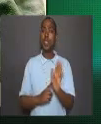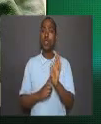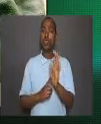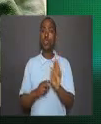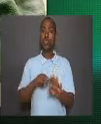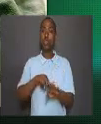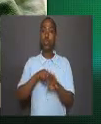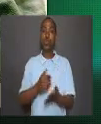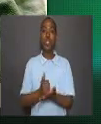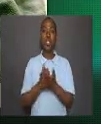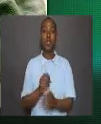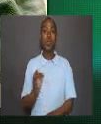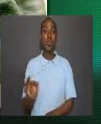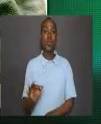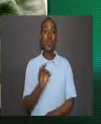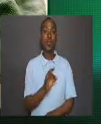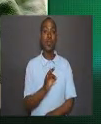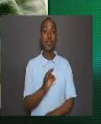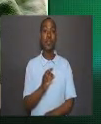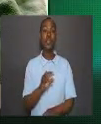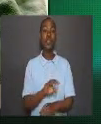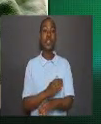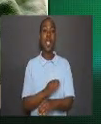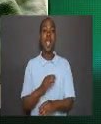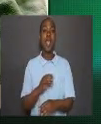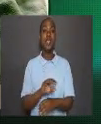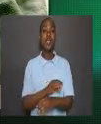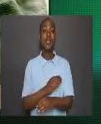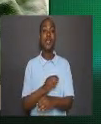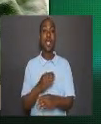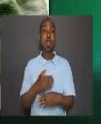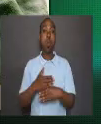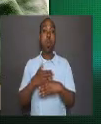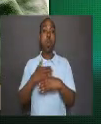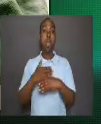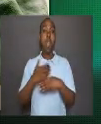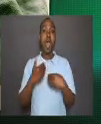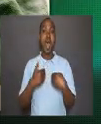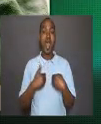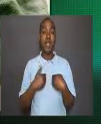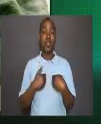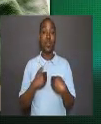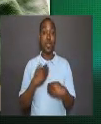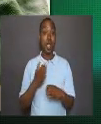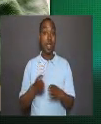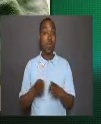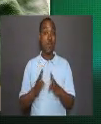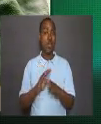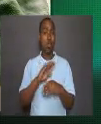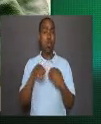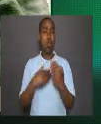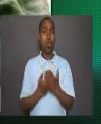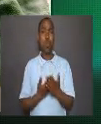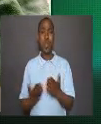Plant cells have a cell wall that allows all materials to enter.